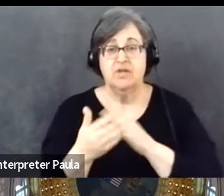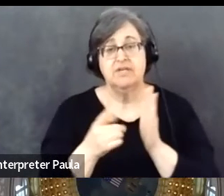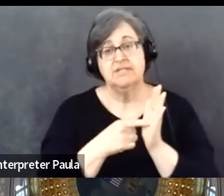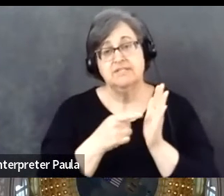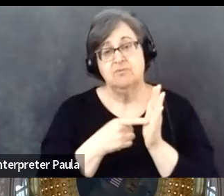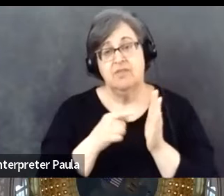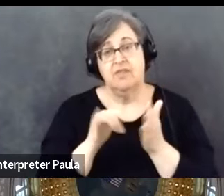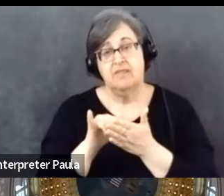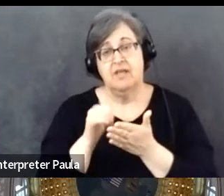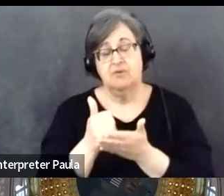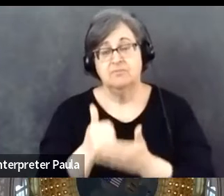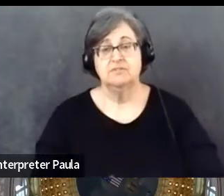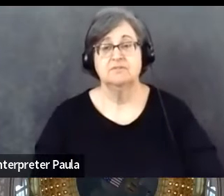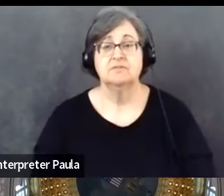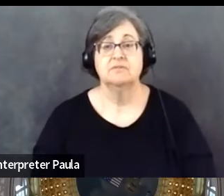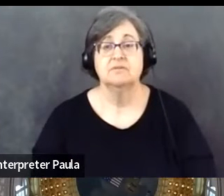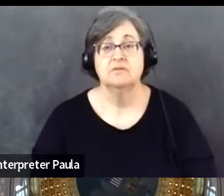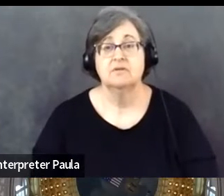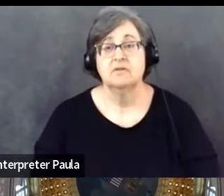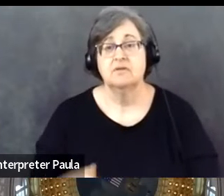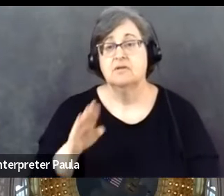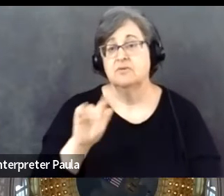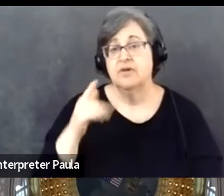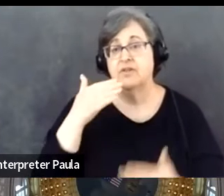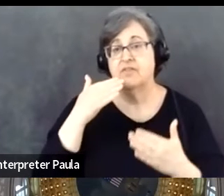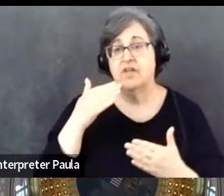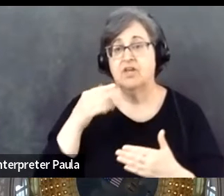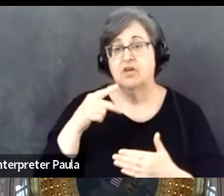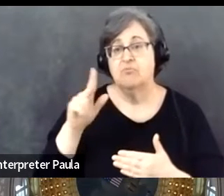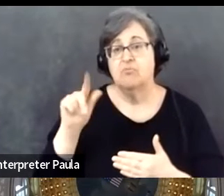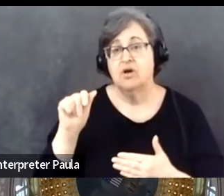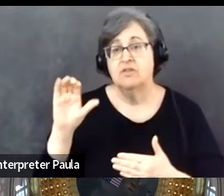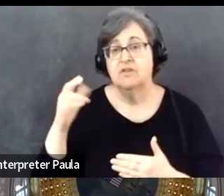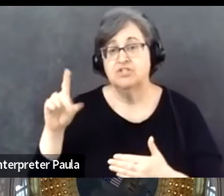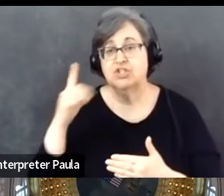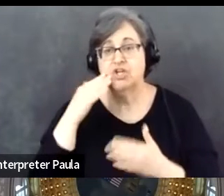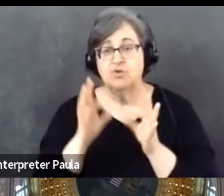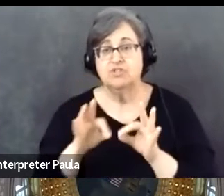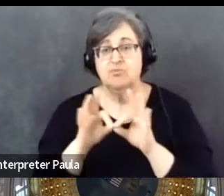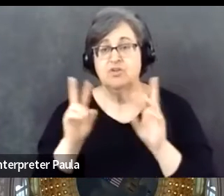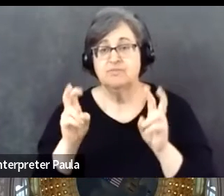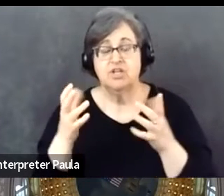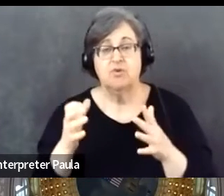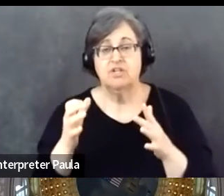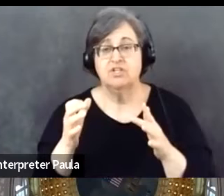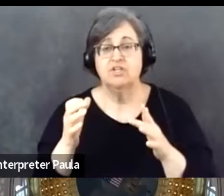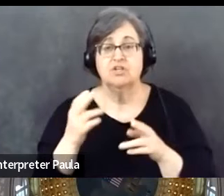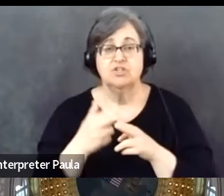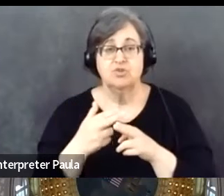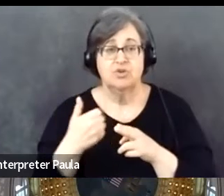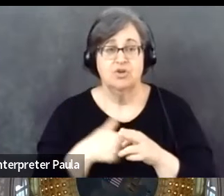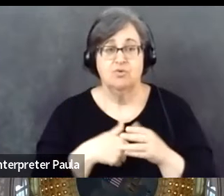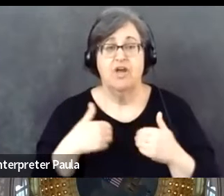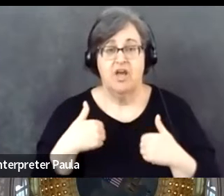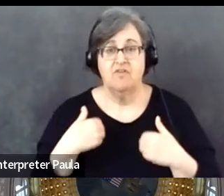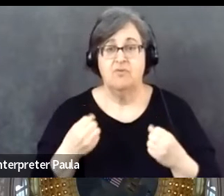that's helpful. Thank you, Paula and Chad. I know this is a really important topic, so I don't want to shorten it, but I do want to, I know we have a number of